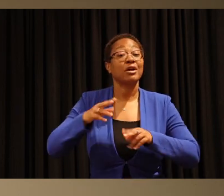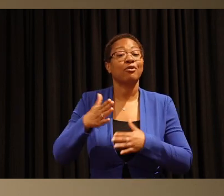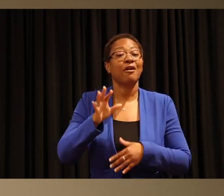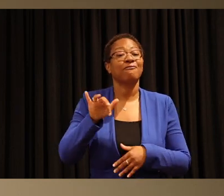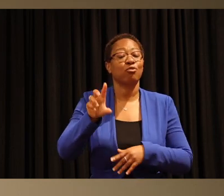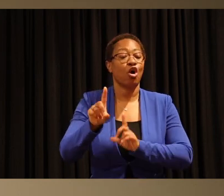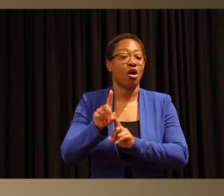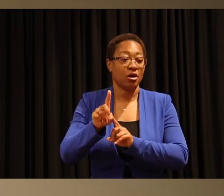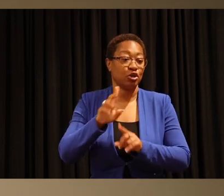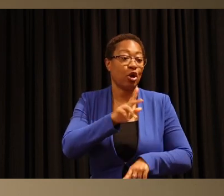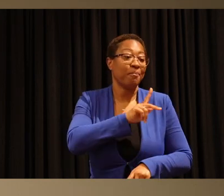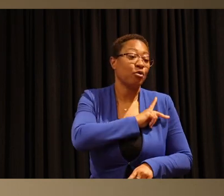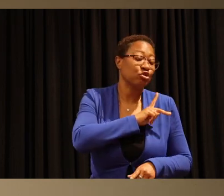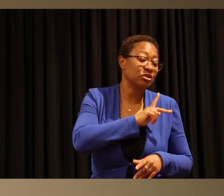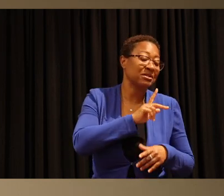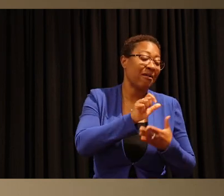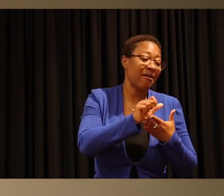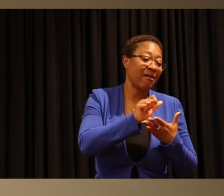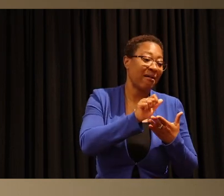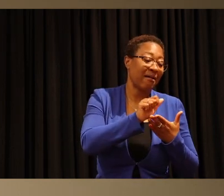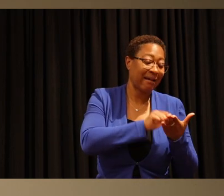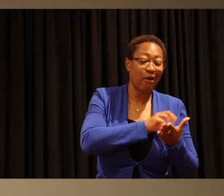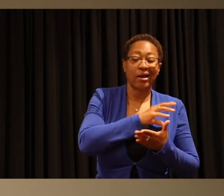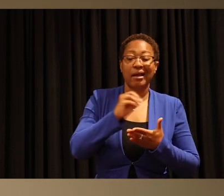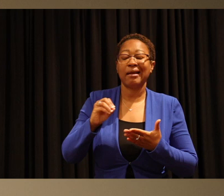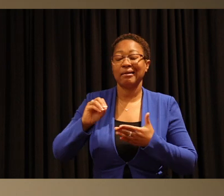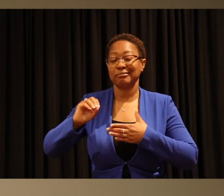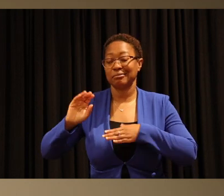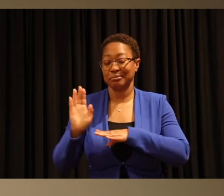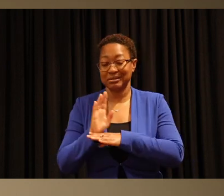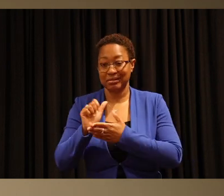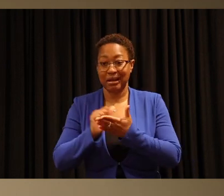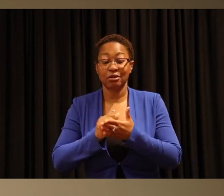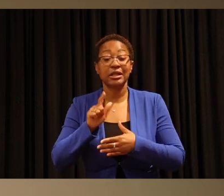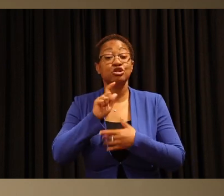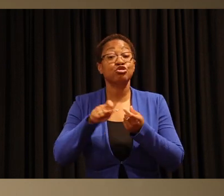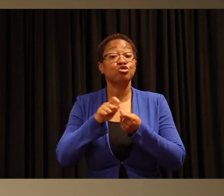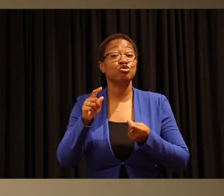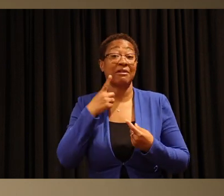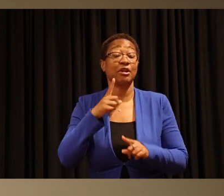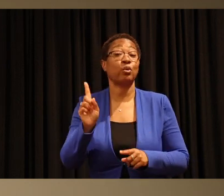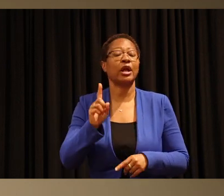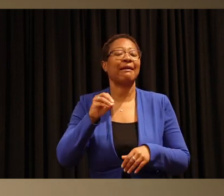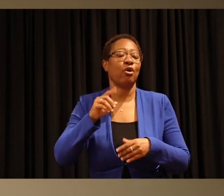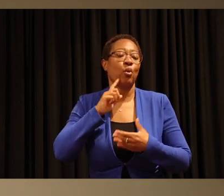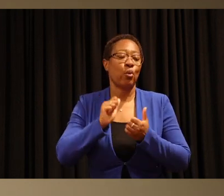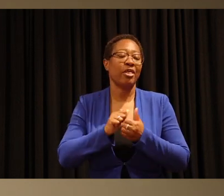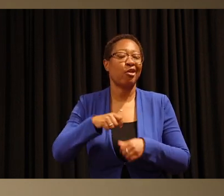in your accounts, your personal accounts and your business accounts. It's being used very effectively, particularly in credit cards. B of A is one of the leaders in